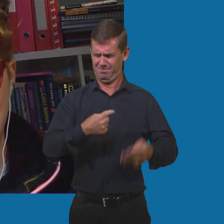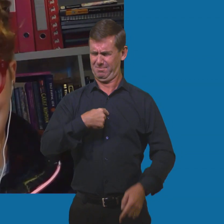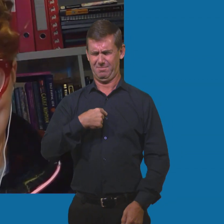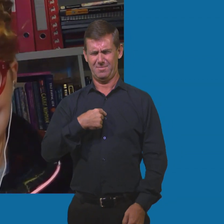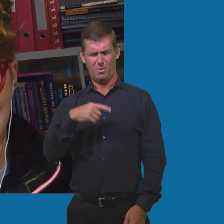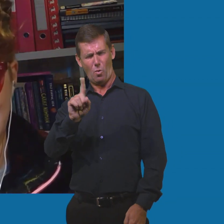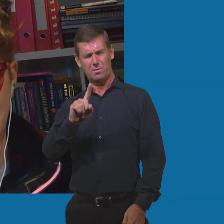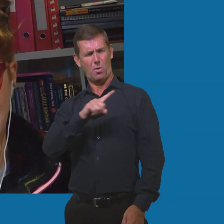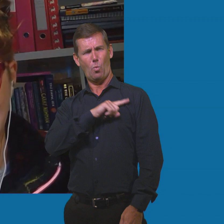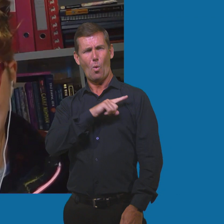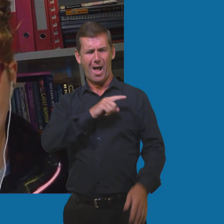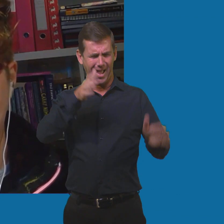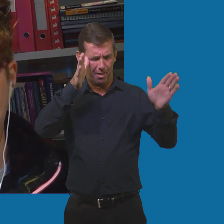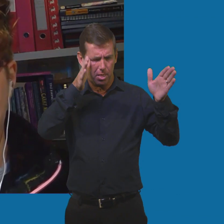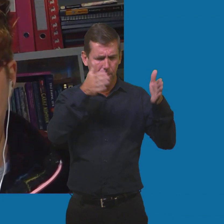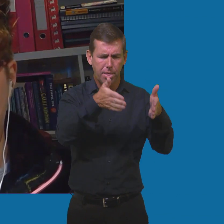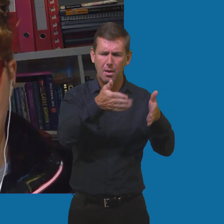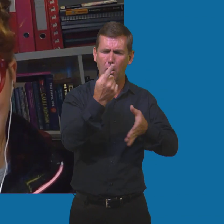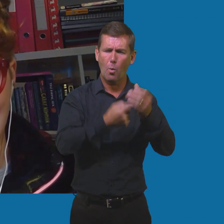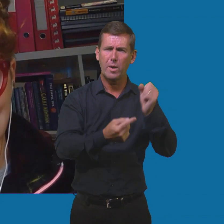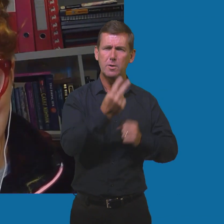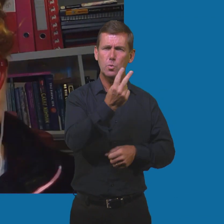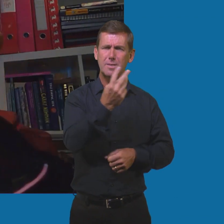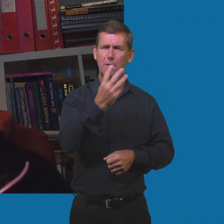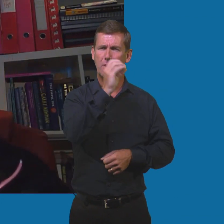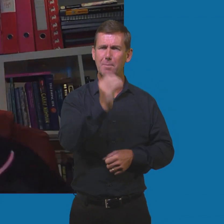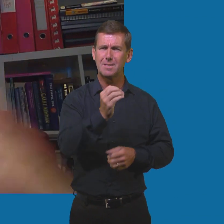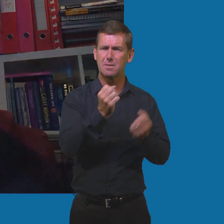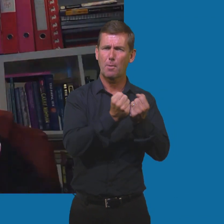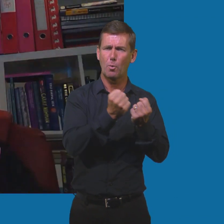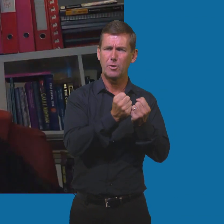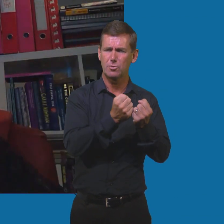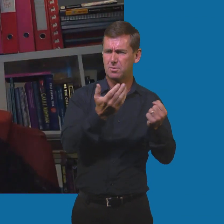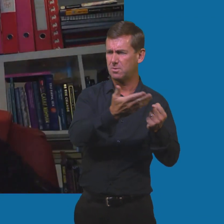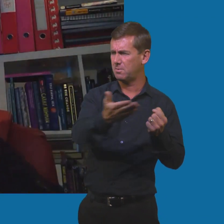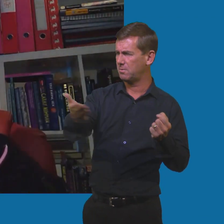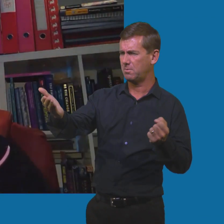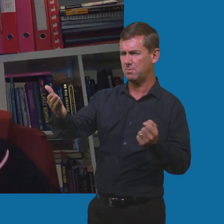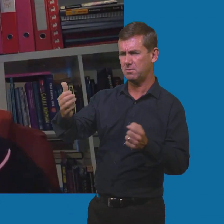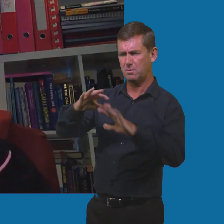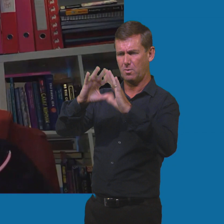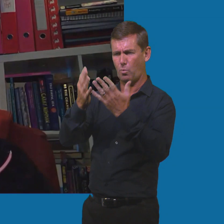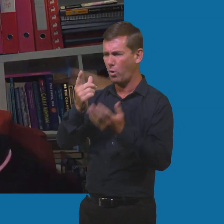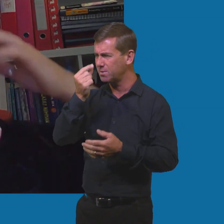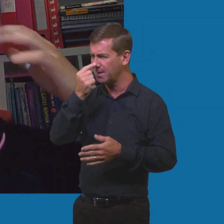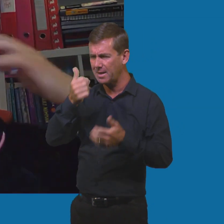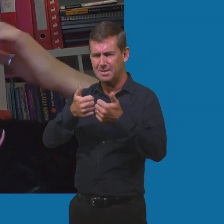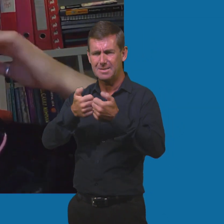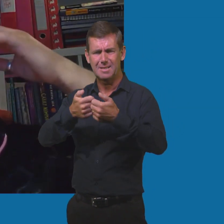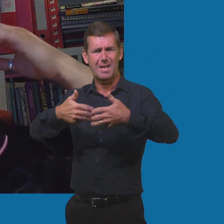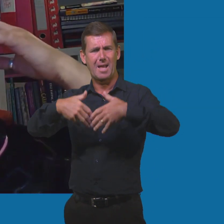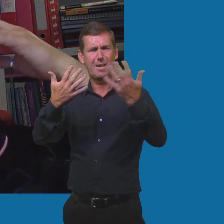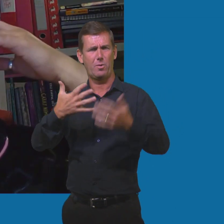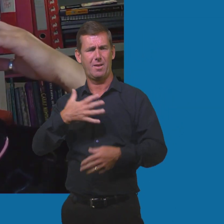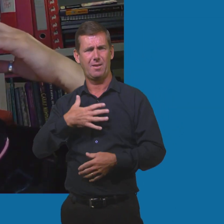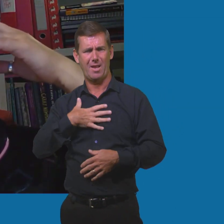to 23% of the population, as opposed to the rest of the world that gets to date anyone they bloody like? Like that doesn't seem